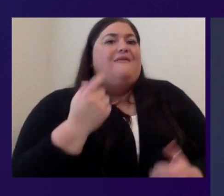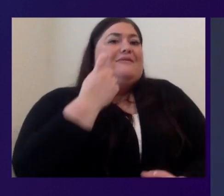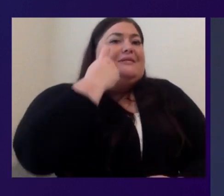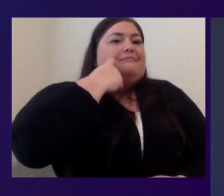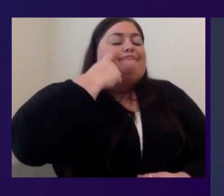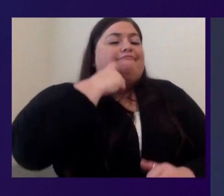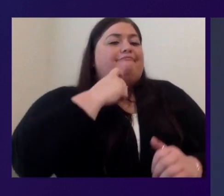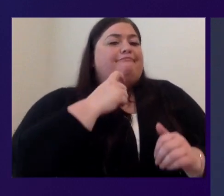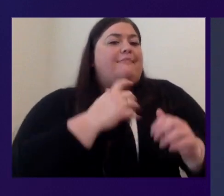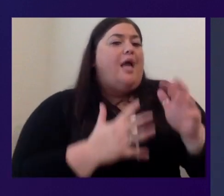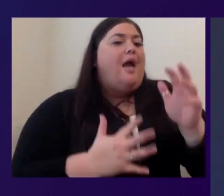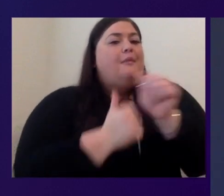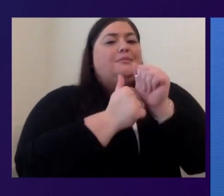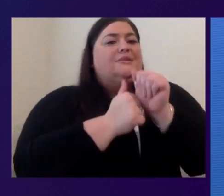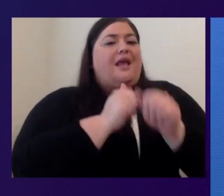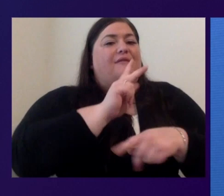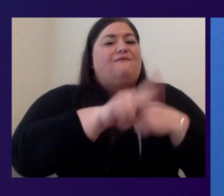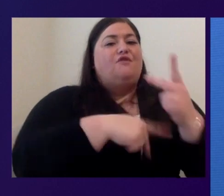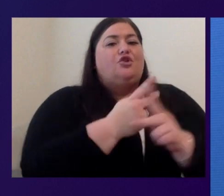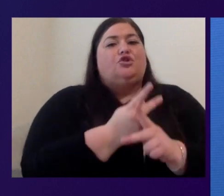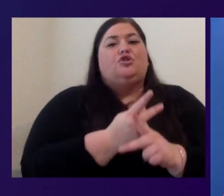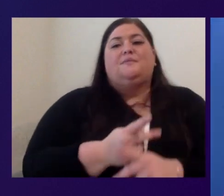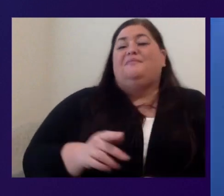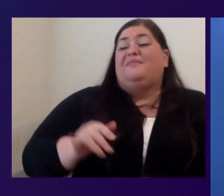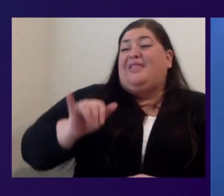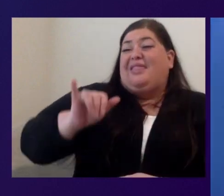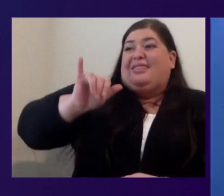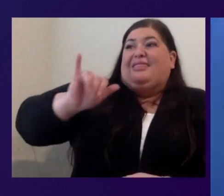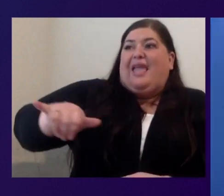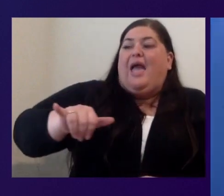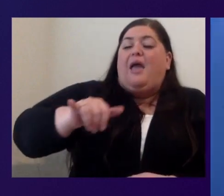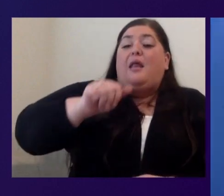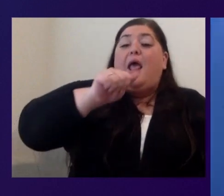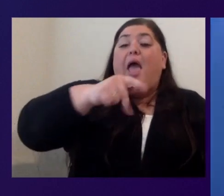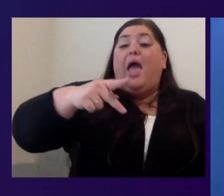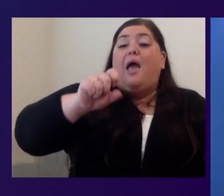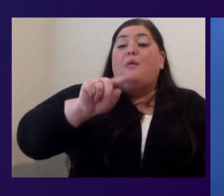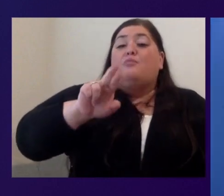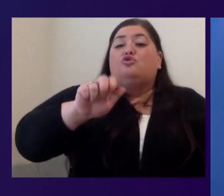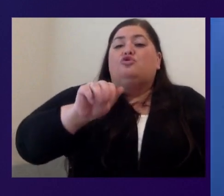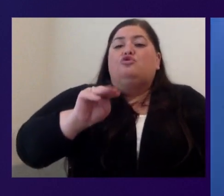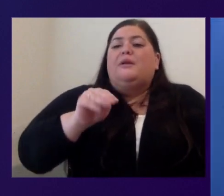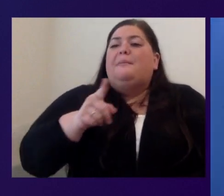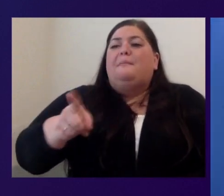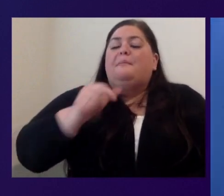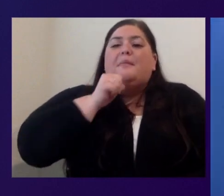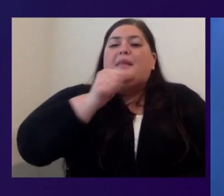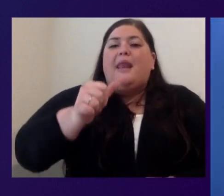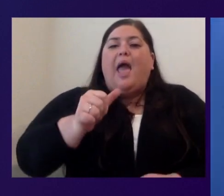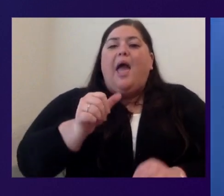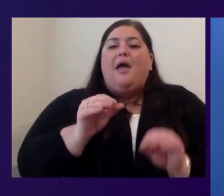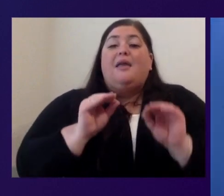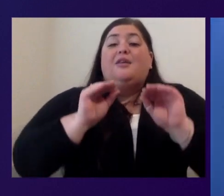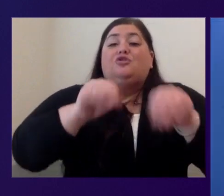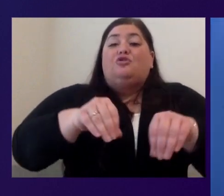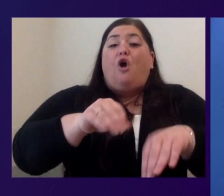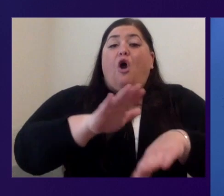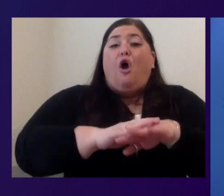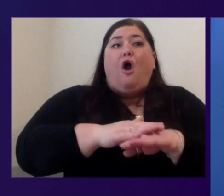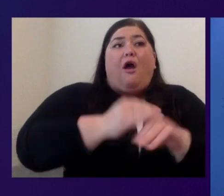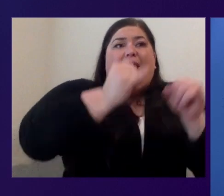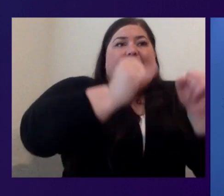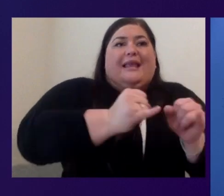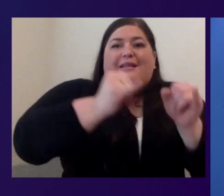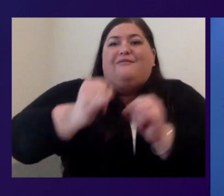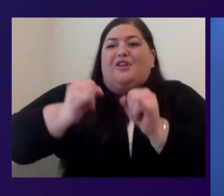great benefits of centralizing your application on something like AppStream. It's no longer installed on all of those end user devices, requiring you to make